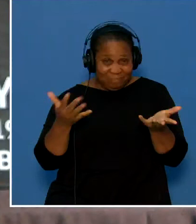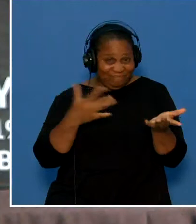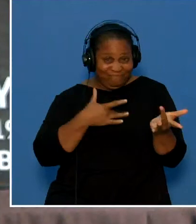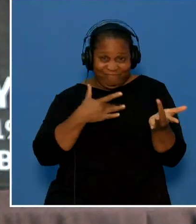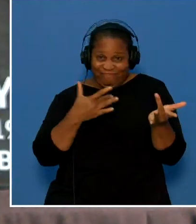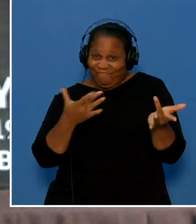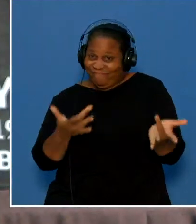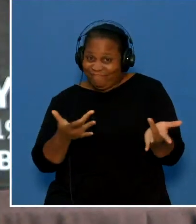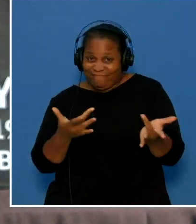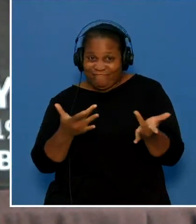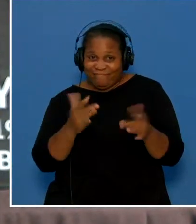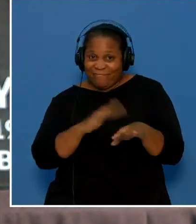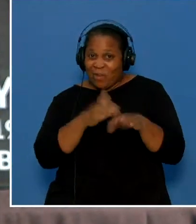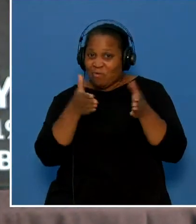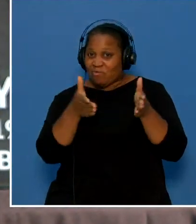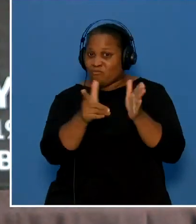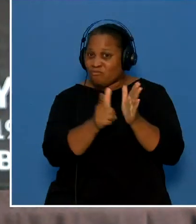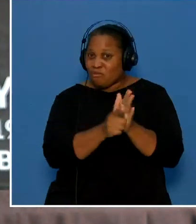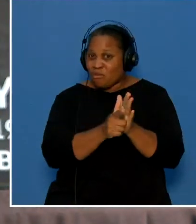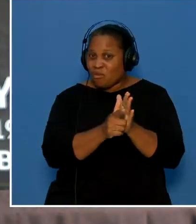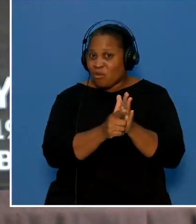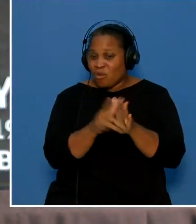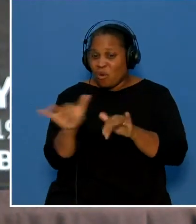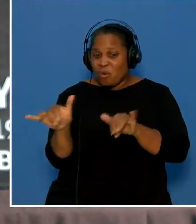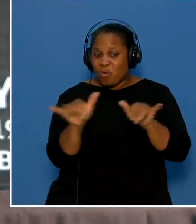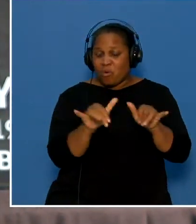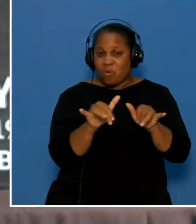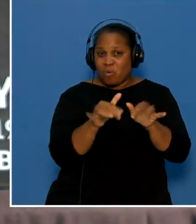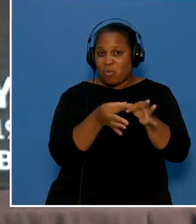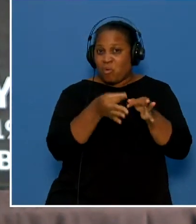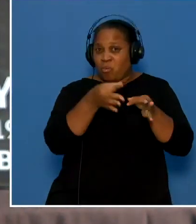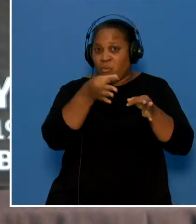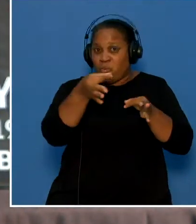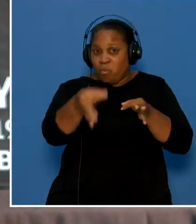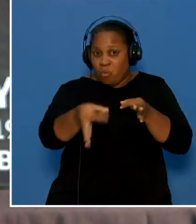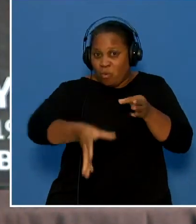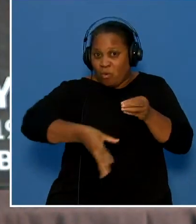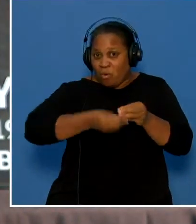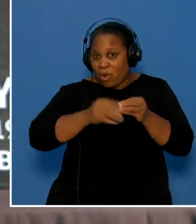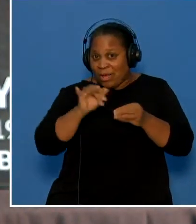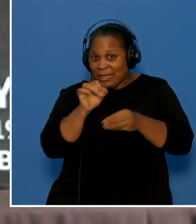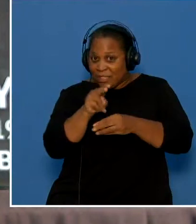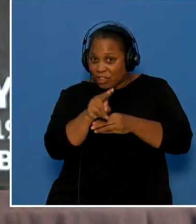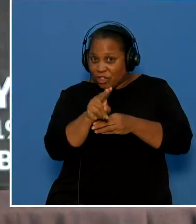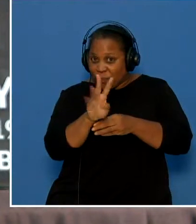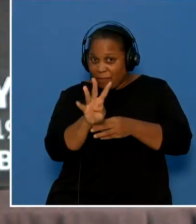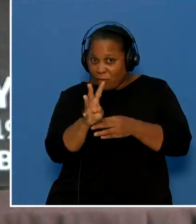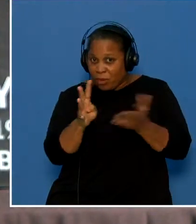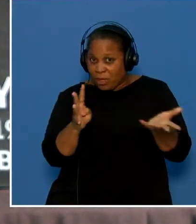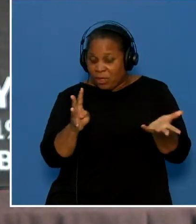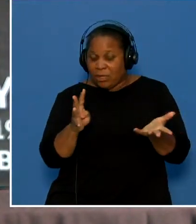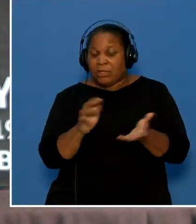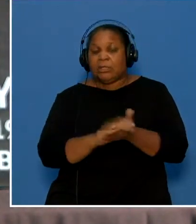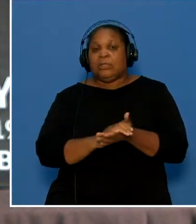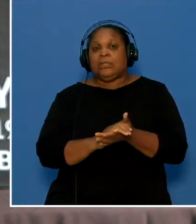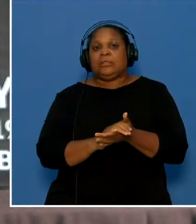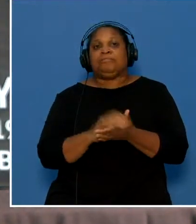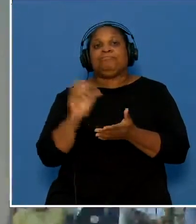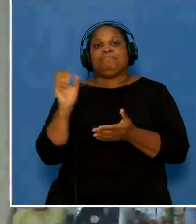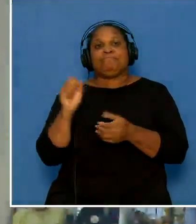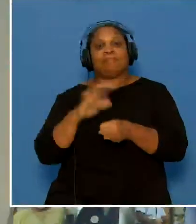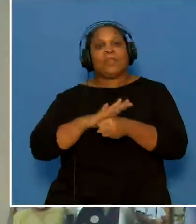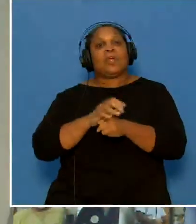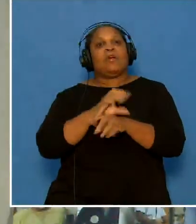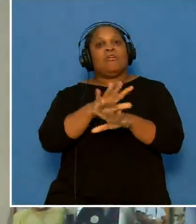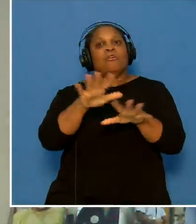intention for the curfew and those similar measures to be extended beyond January 4th? We have a COVID